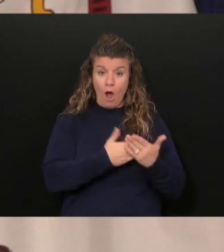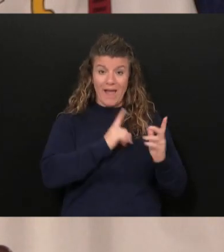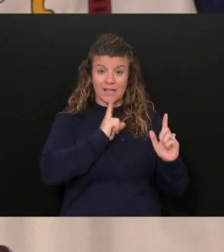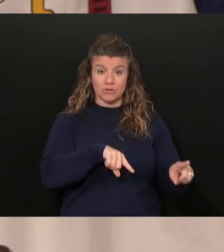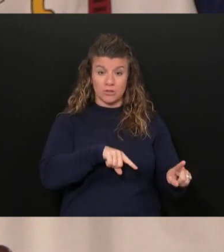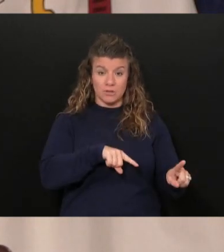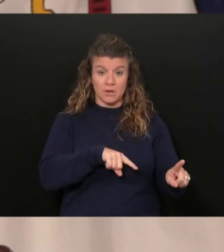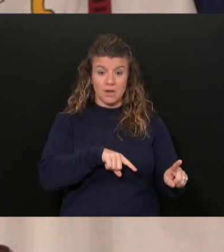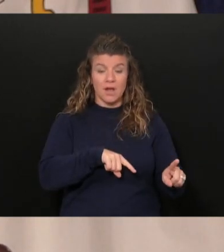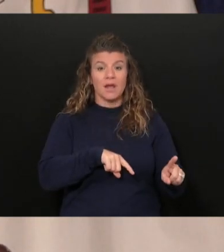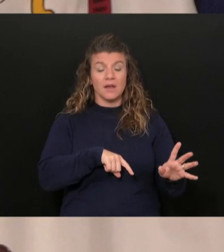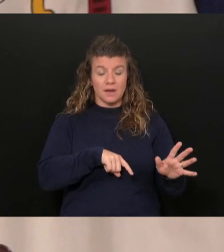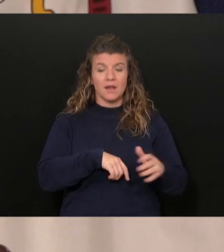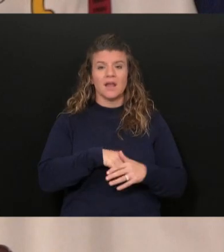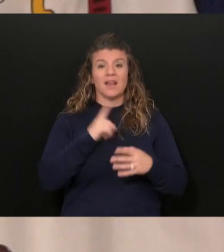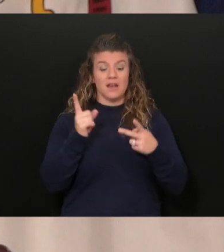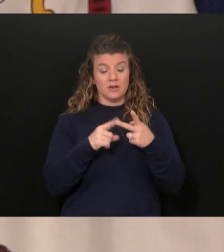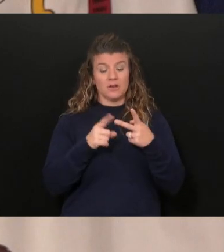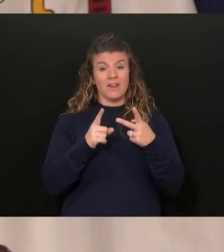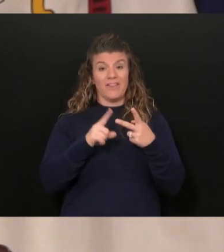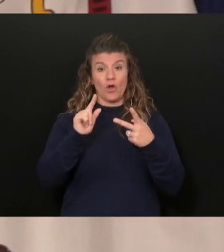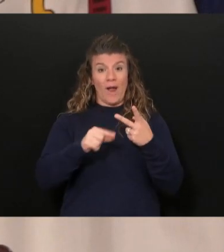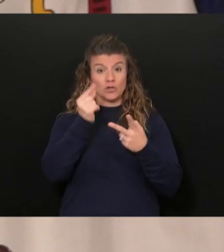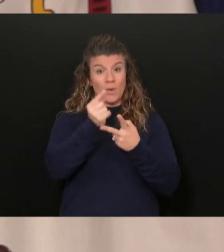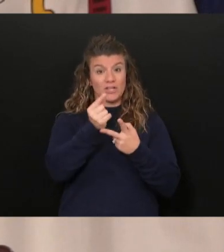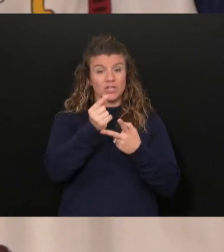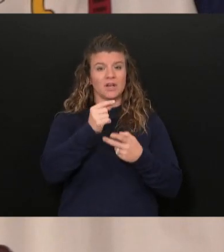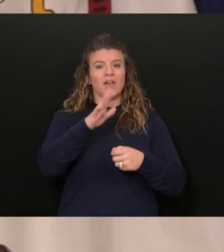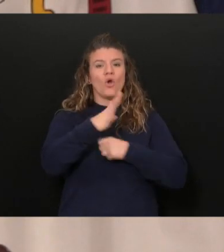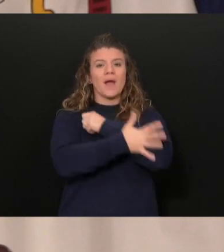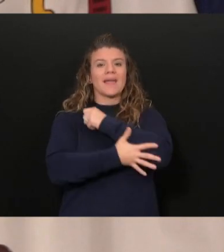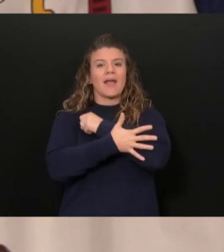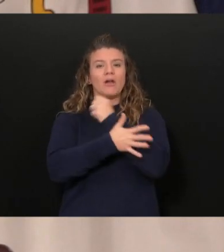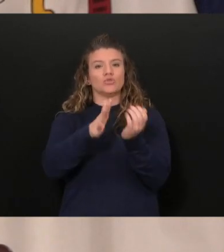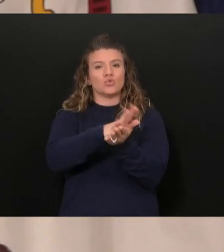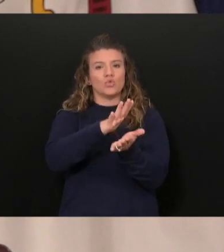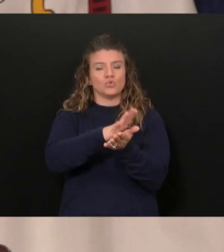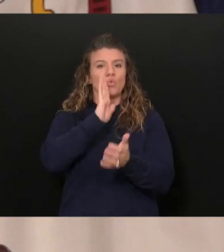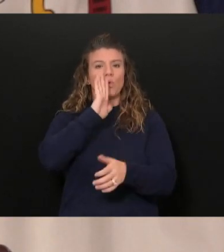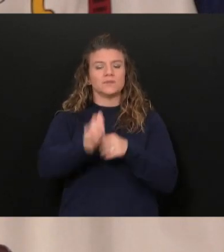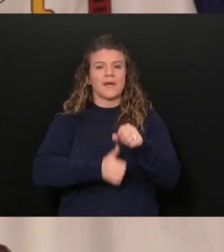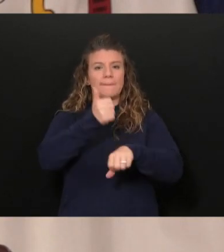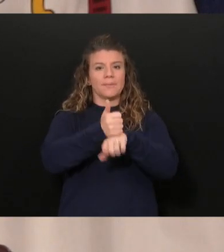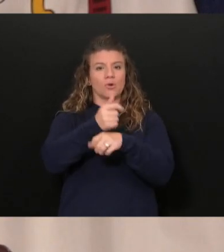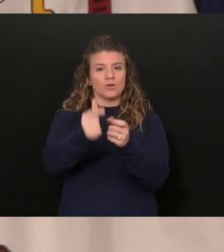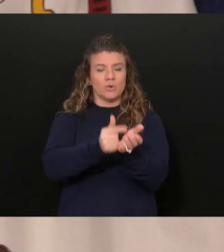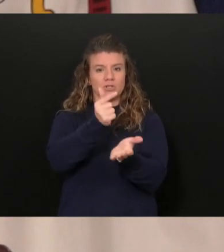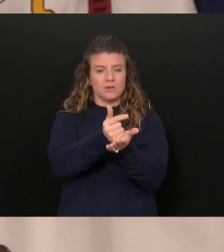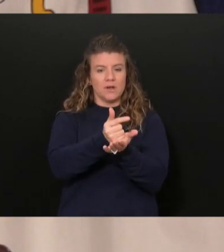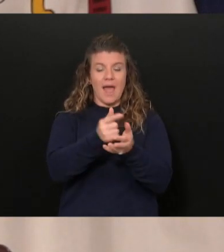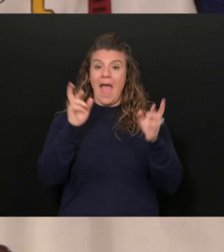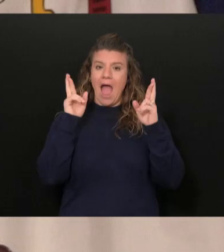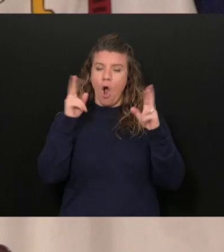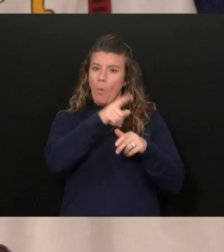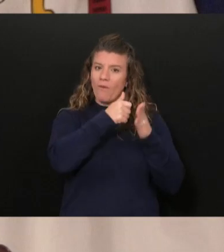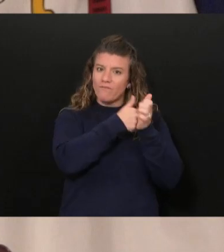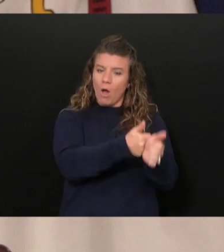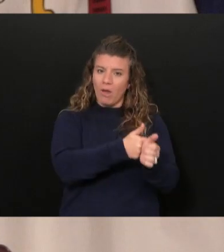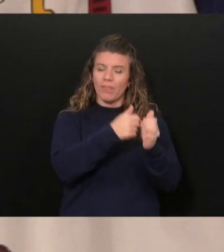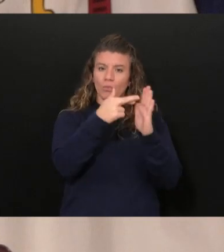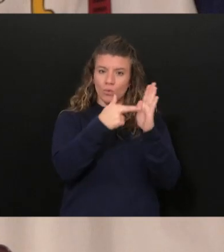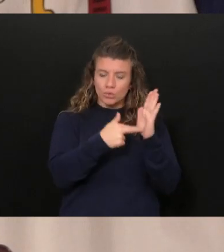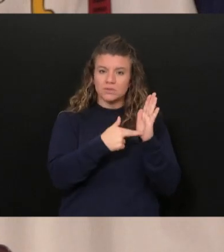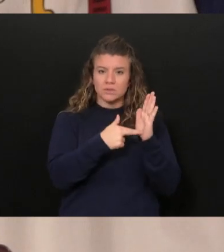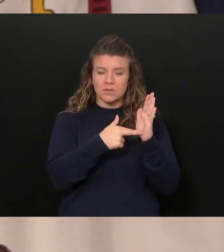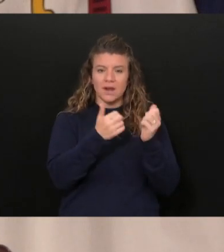and as far as the graduation stuff, the county schools will set their graduation, and I hope they follow guidelines. And